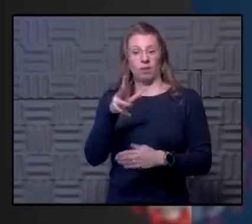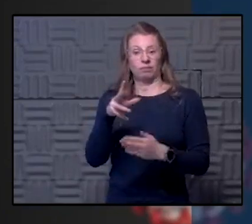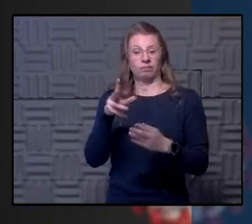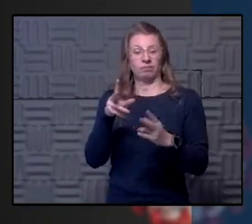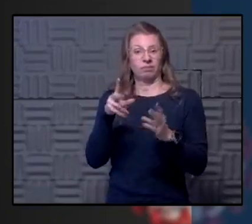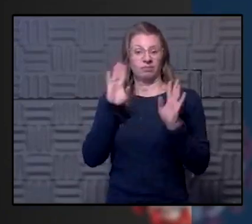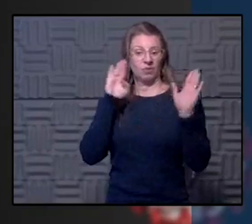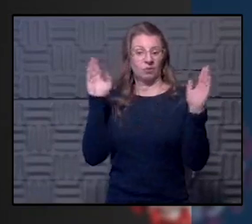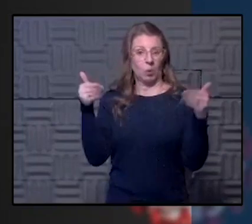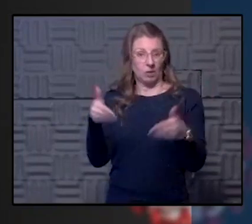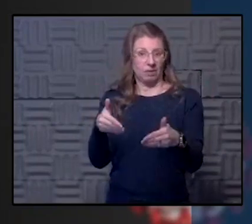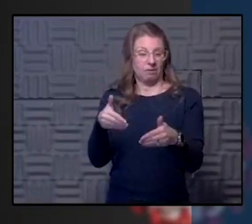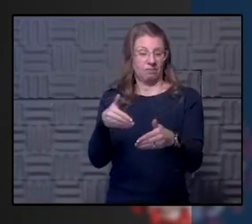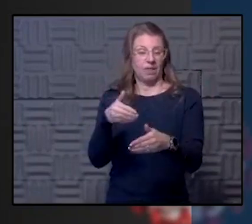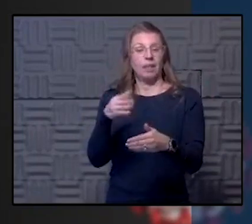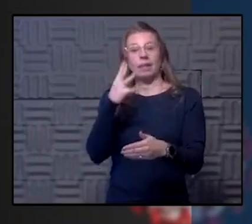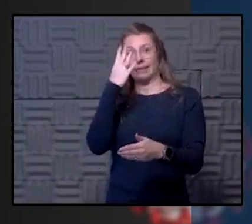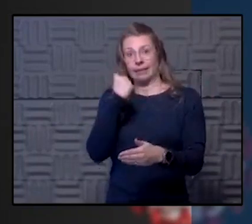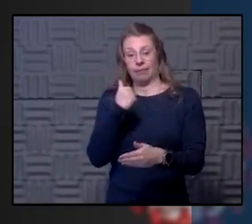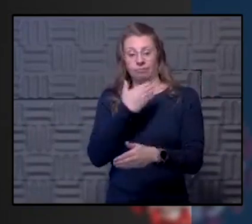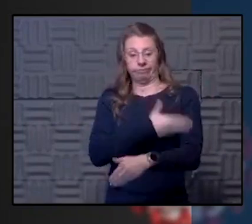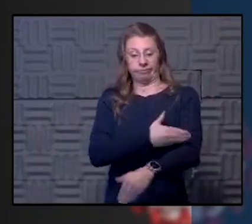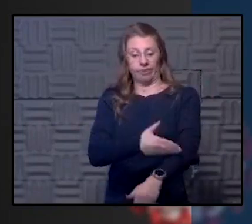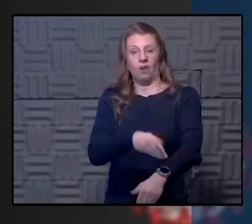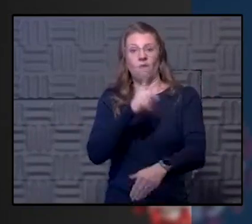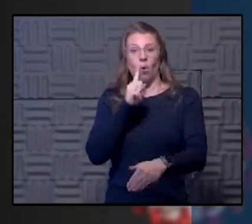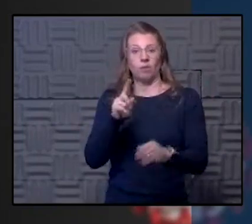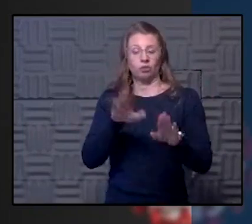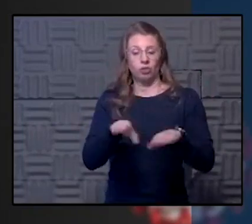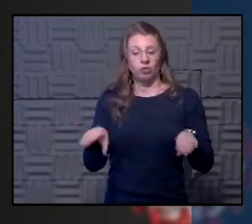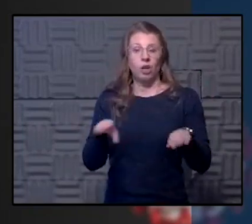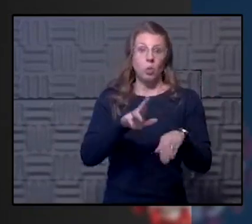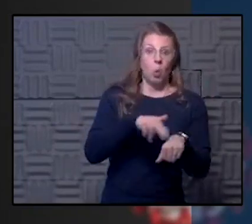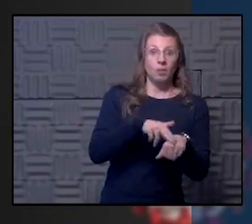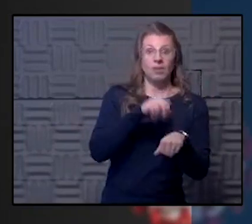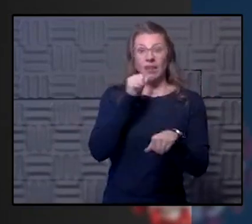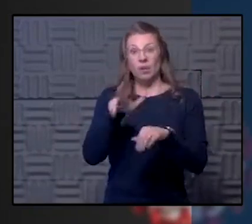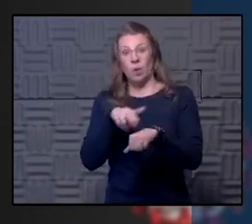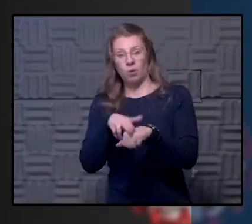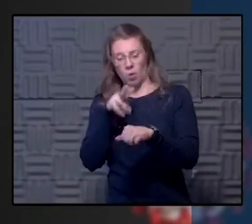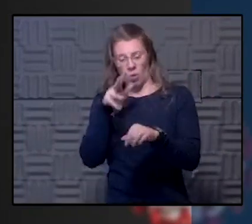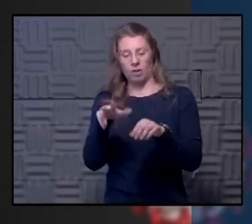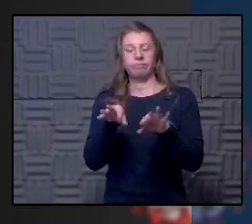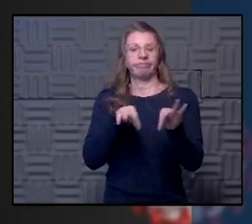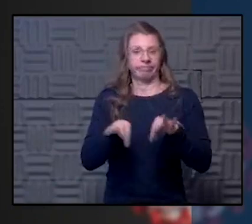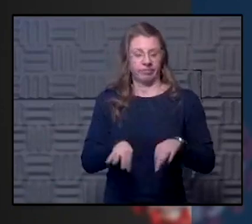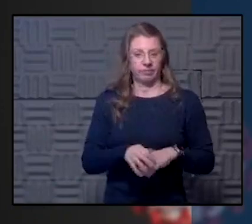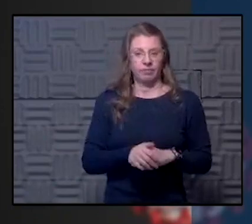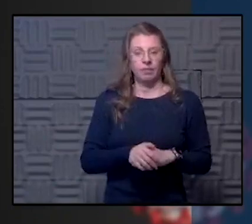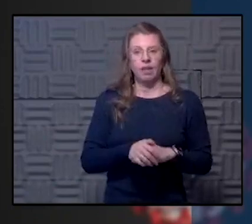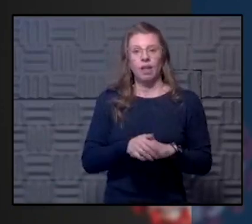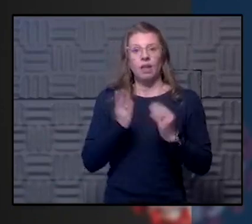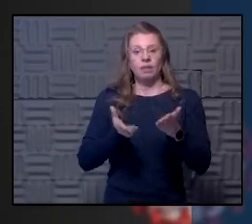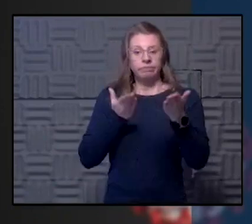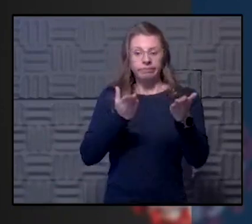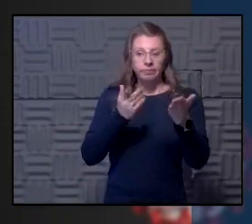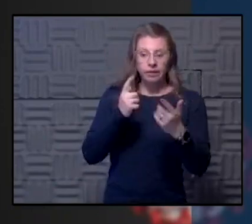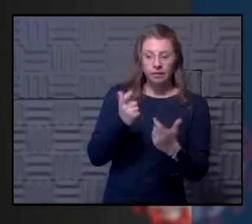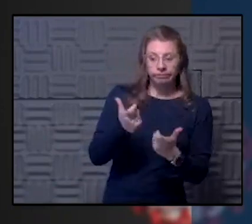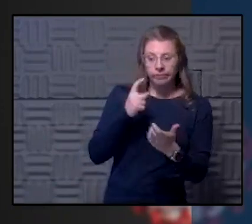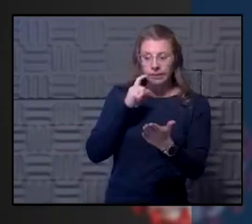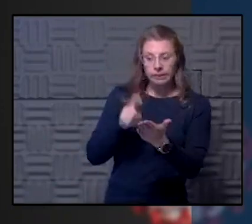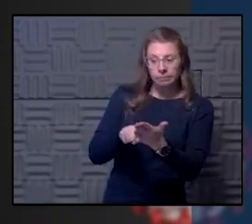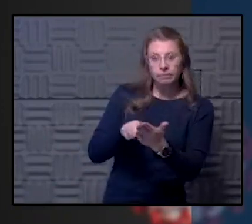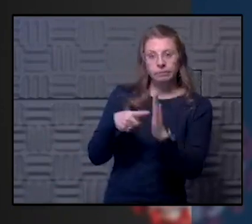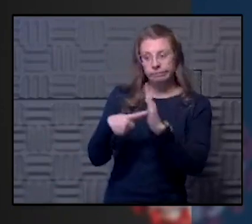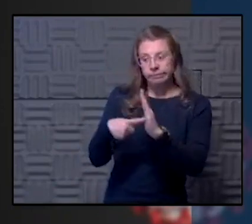children, what's normal in circumstances like this and what's not. He'll offer symptoms to watch for and advice for how we all care for our kiddos